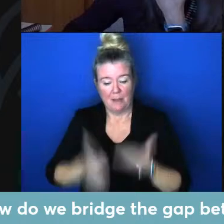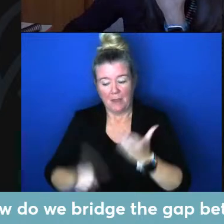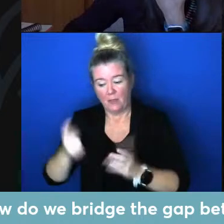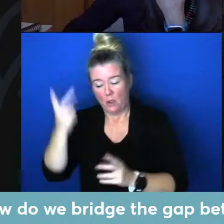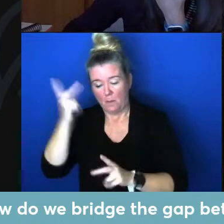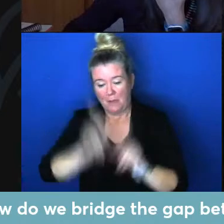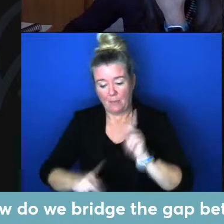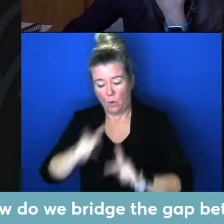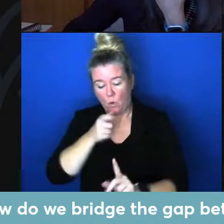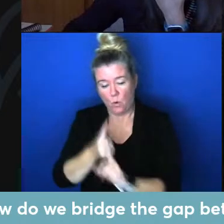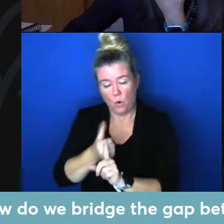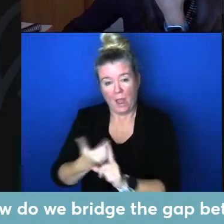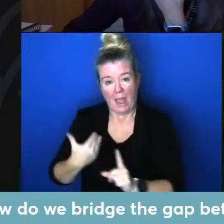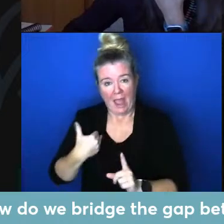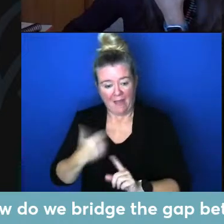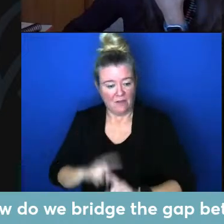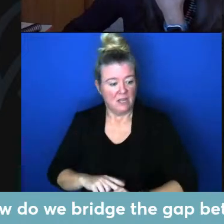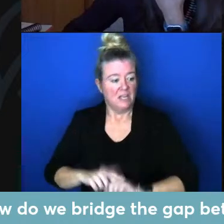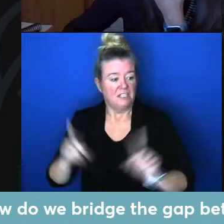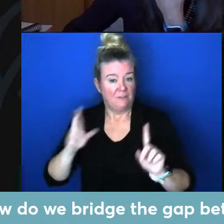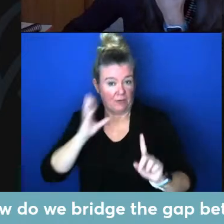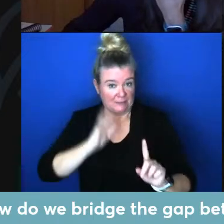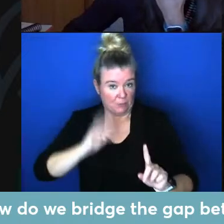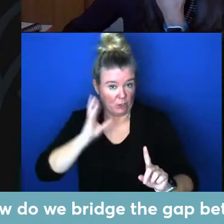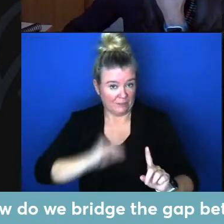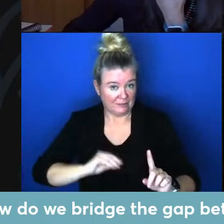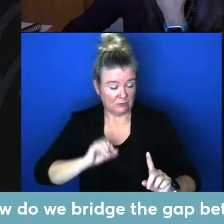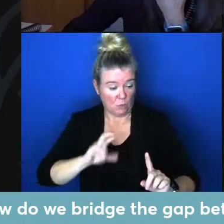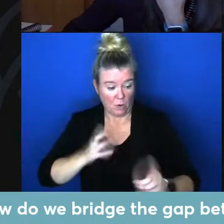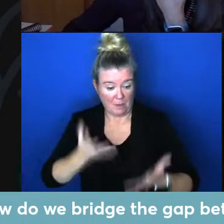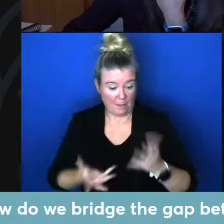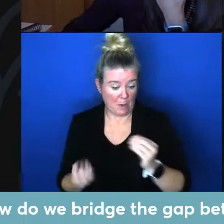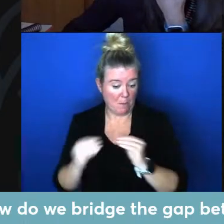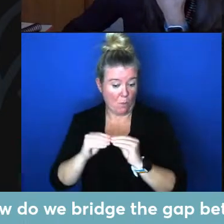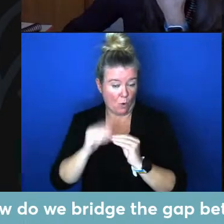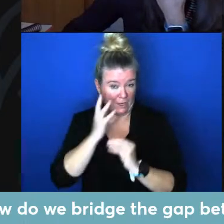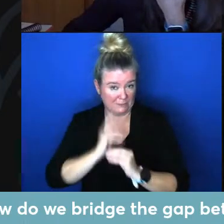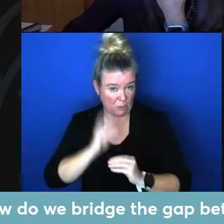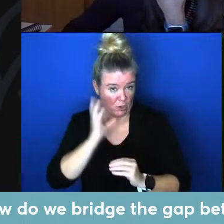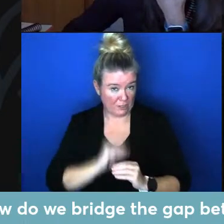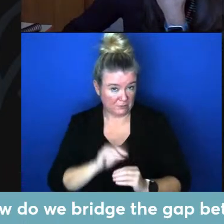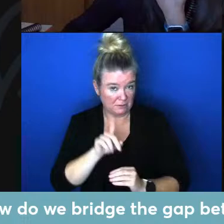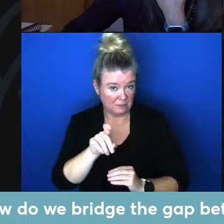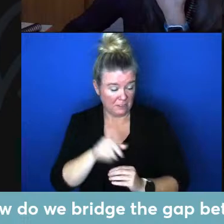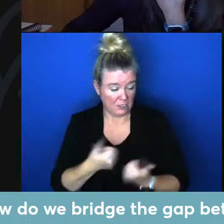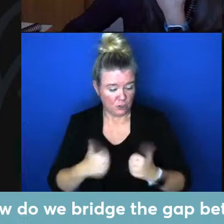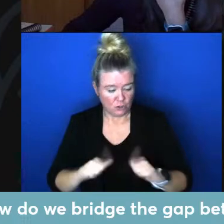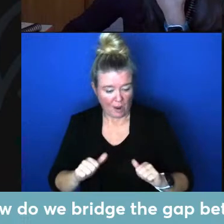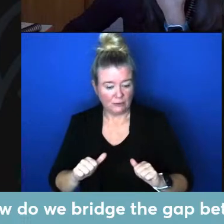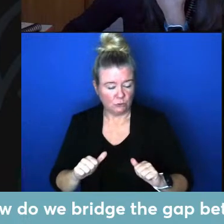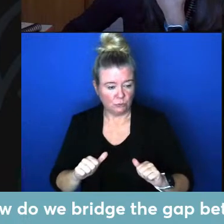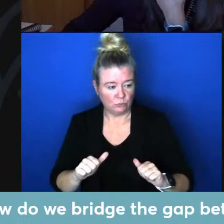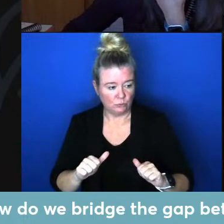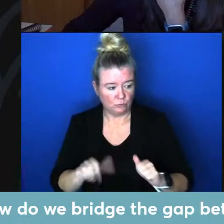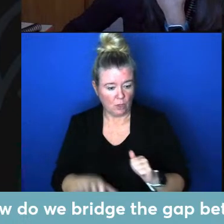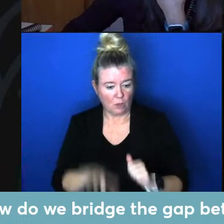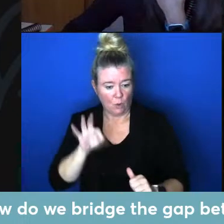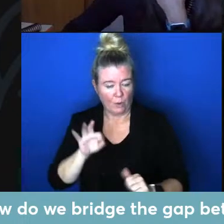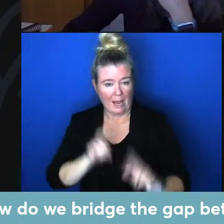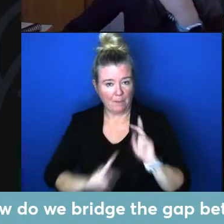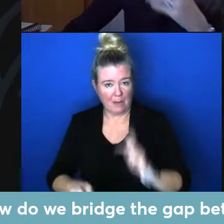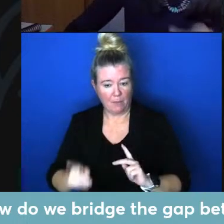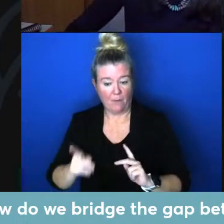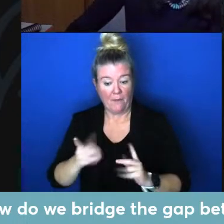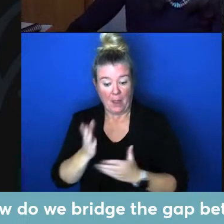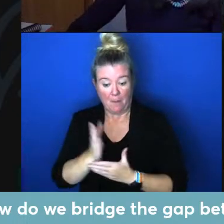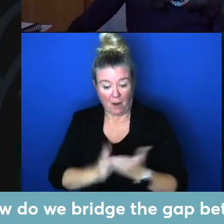who have different experiences or more experience. Try to locate folks. And part